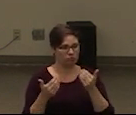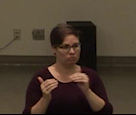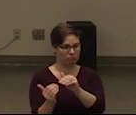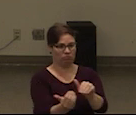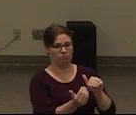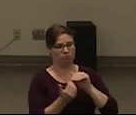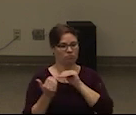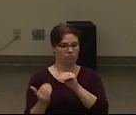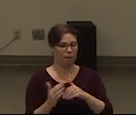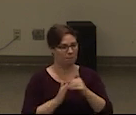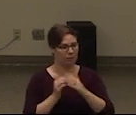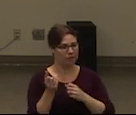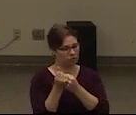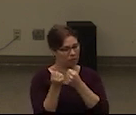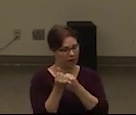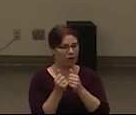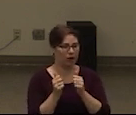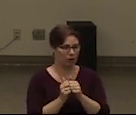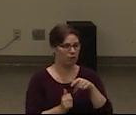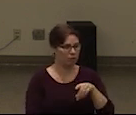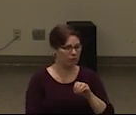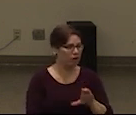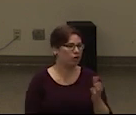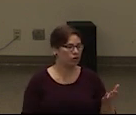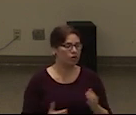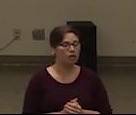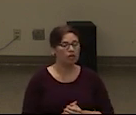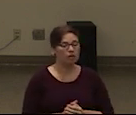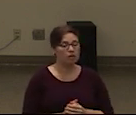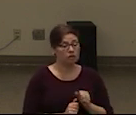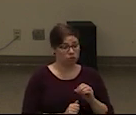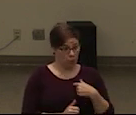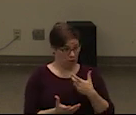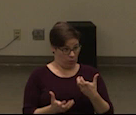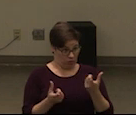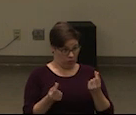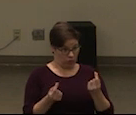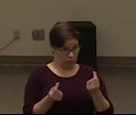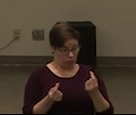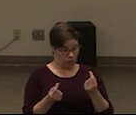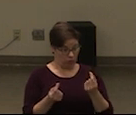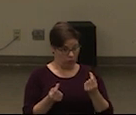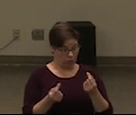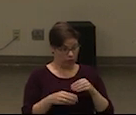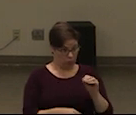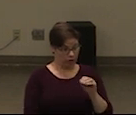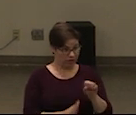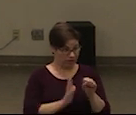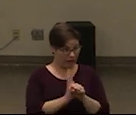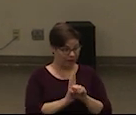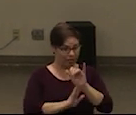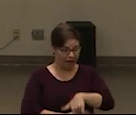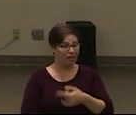by that and building solidarity with colleagues of color. So that's a little bit of what I do at Oregon State. And then this is my